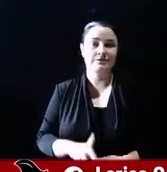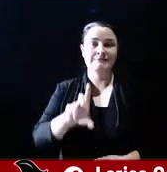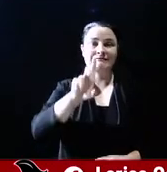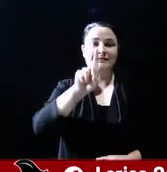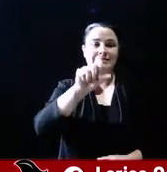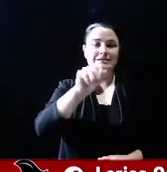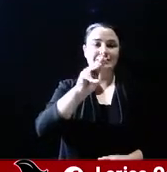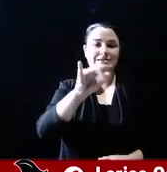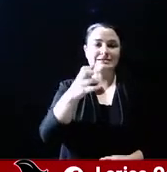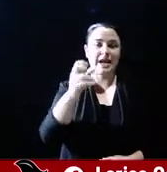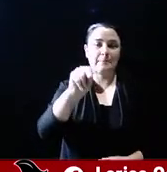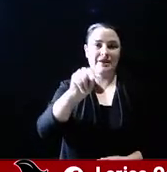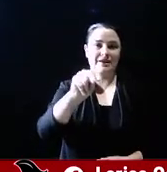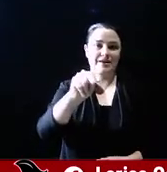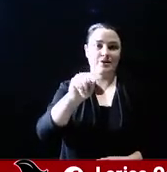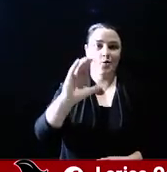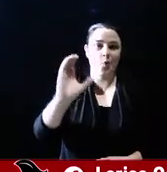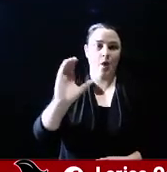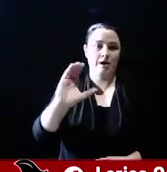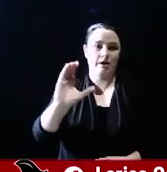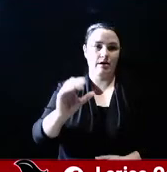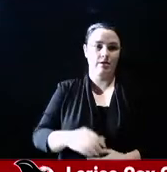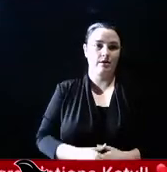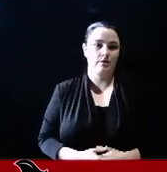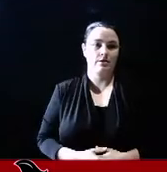Damon Adolphus Courtney.